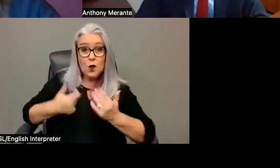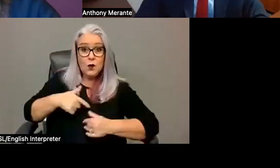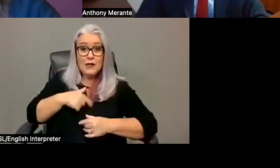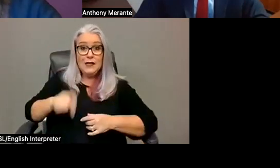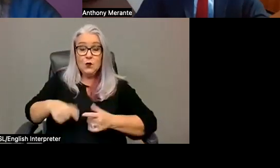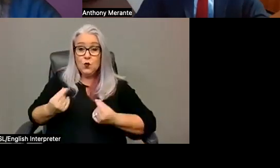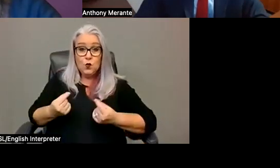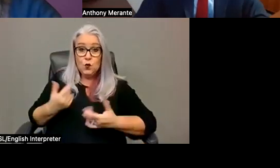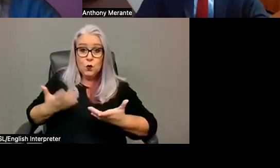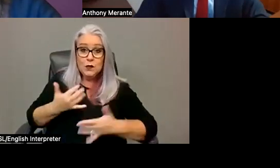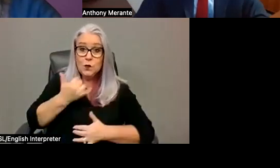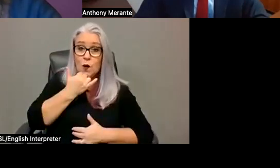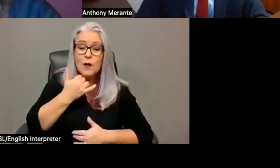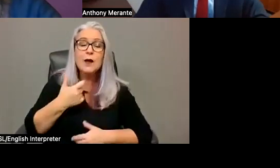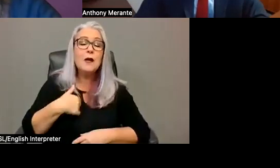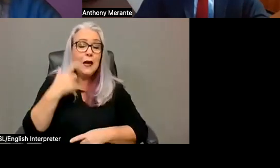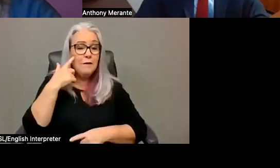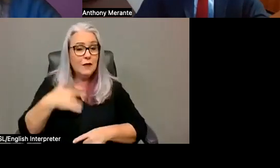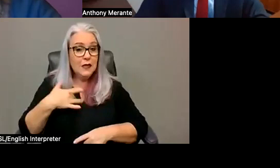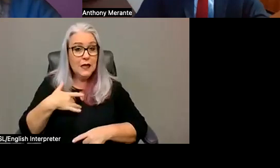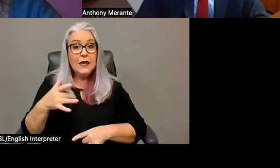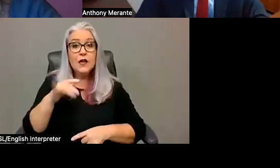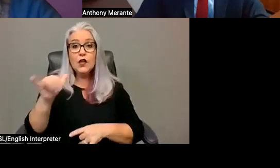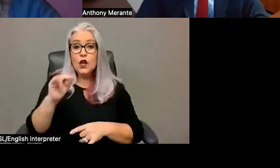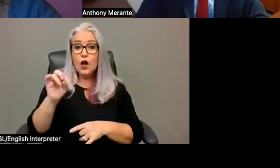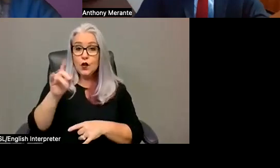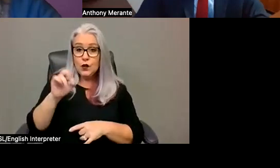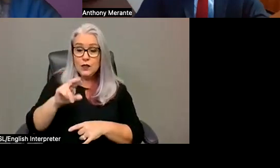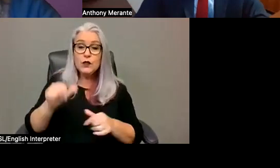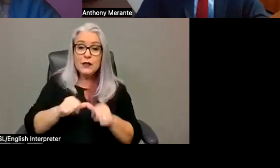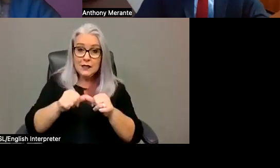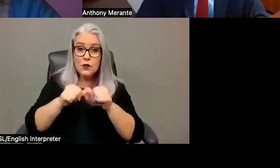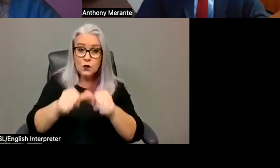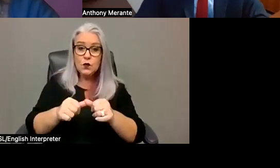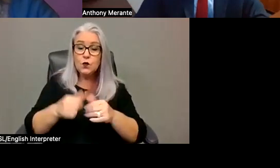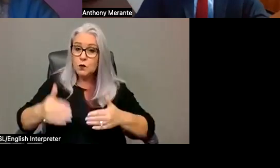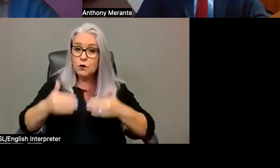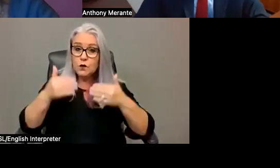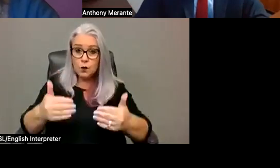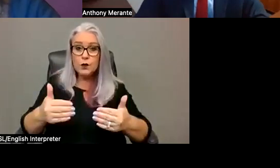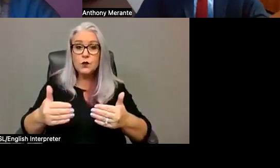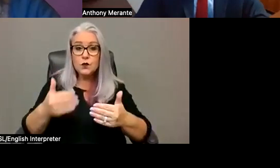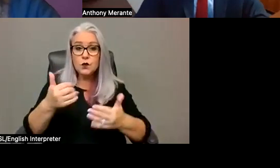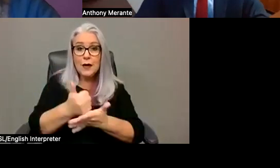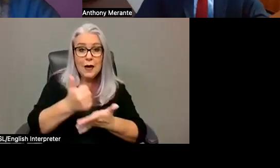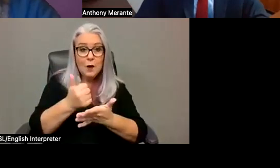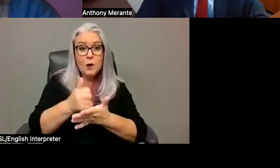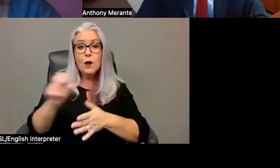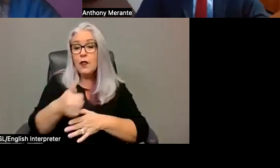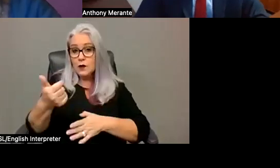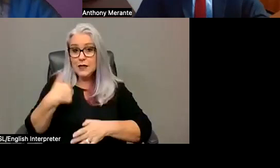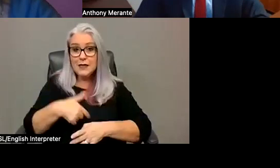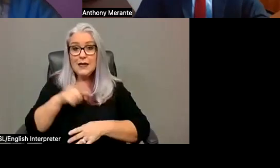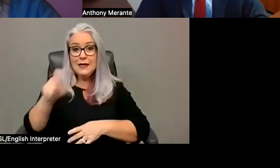Yonkers has moved in the right direction. Whatever else we need to do, I'm all for moving forward to help others as needed. Thank